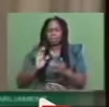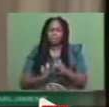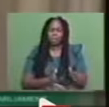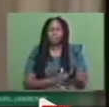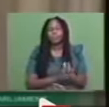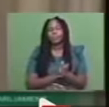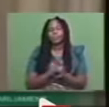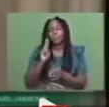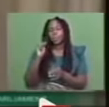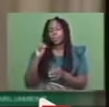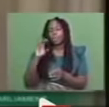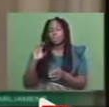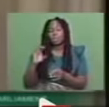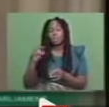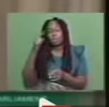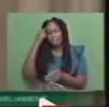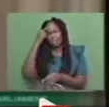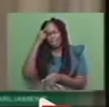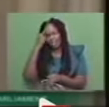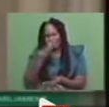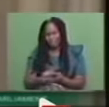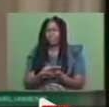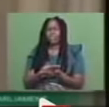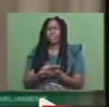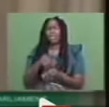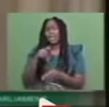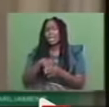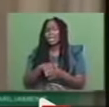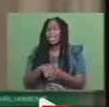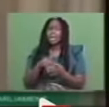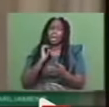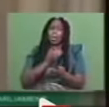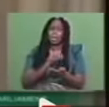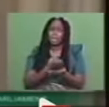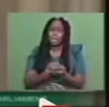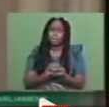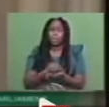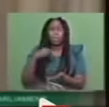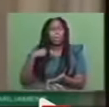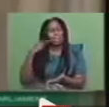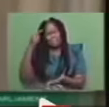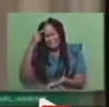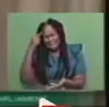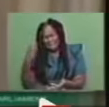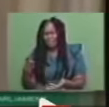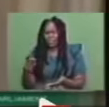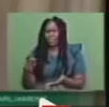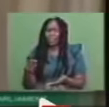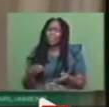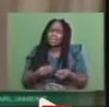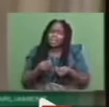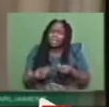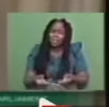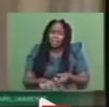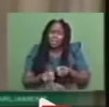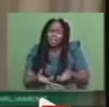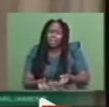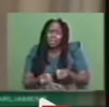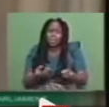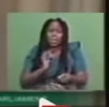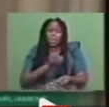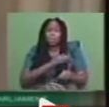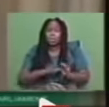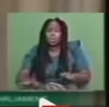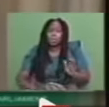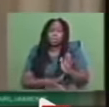investing in children. We believe education is a passport out of poverty. We